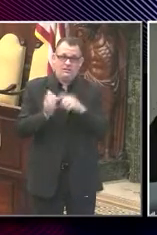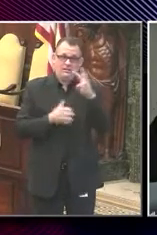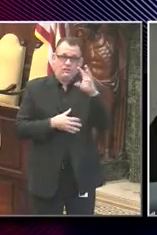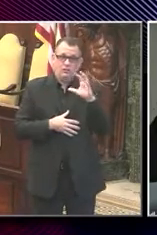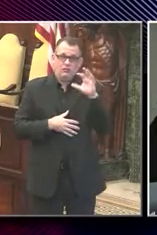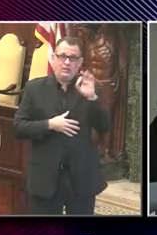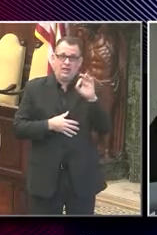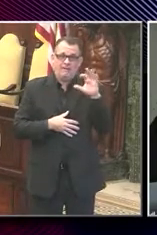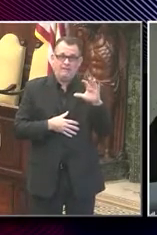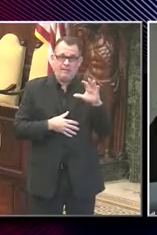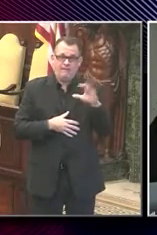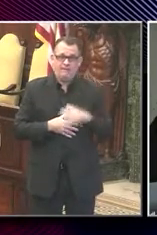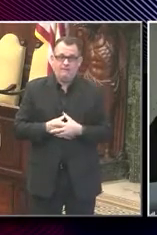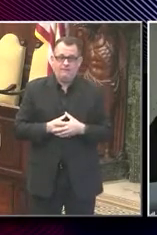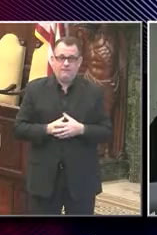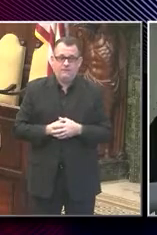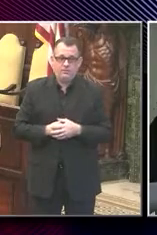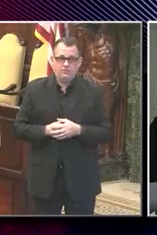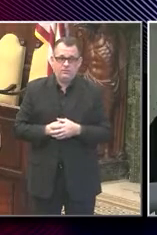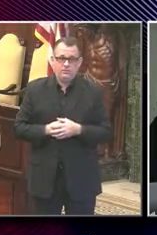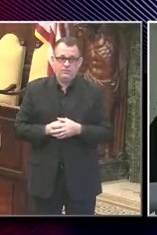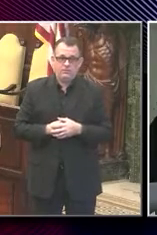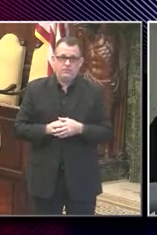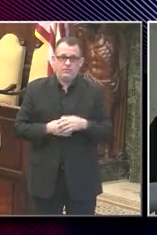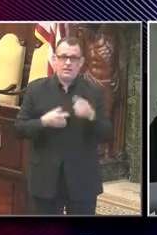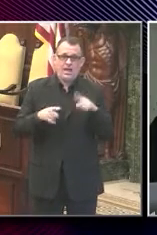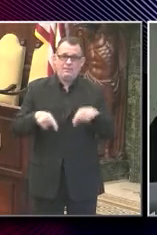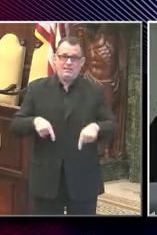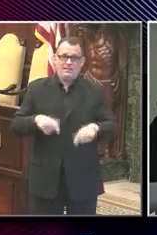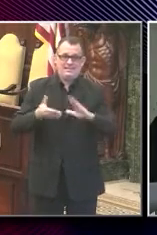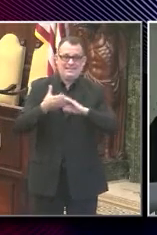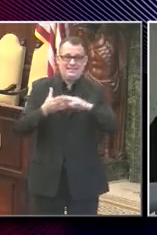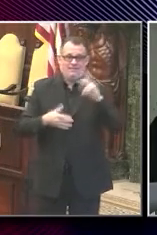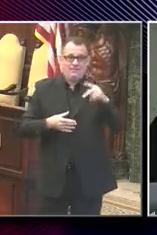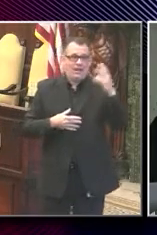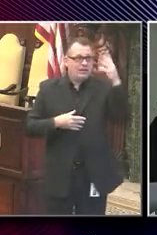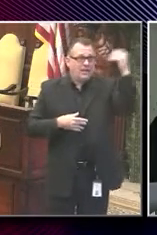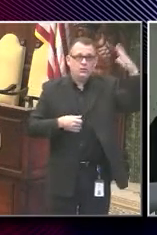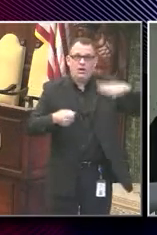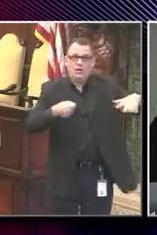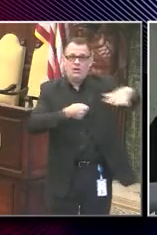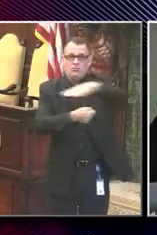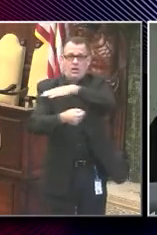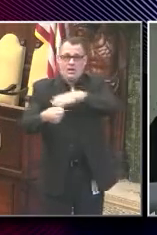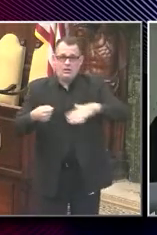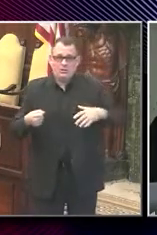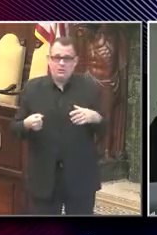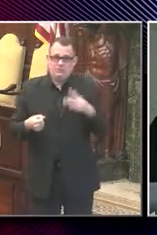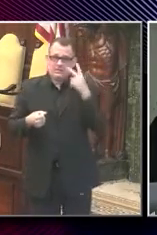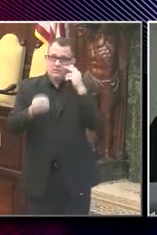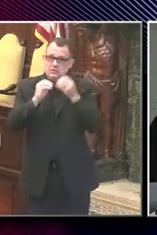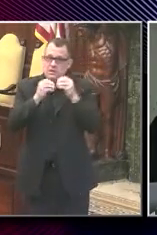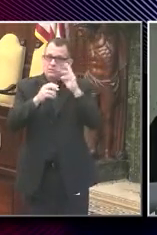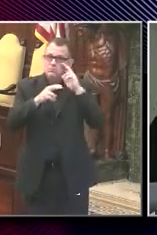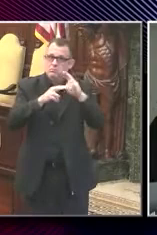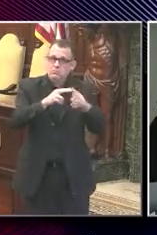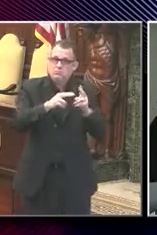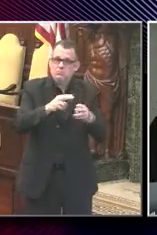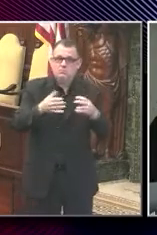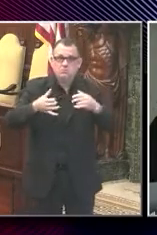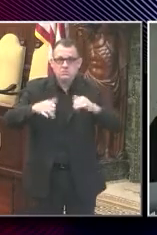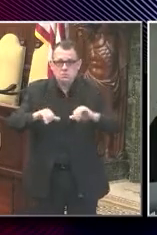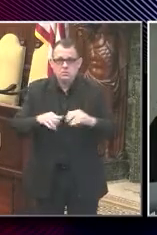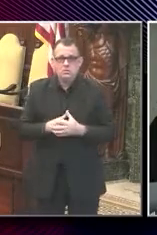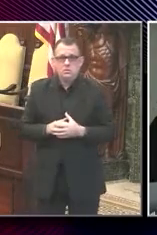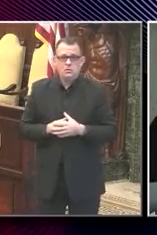1,695. That's what's happening in the city. Outside of Philadelphia, we're also seeing declines in the number of cases every day. We're seeing